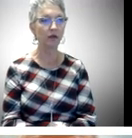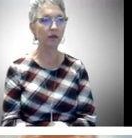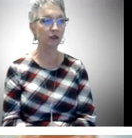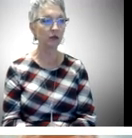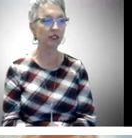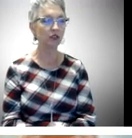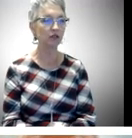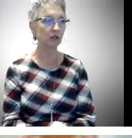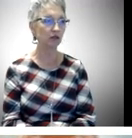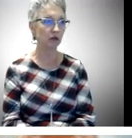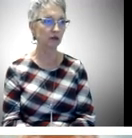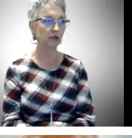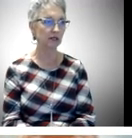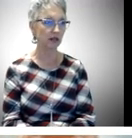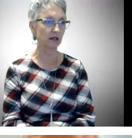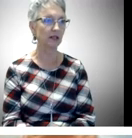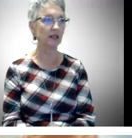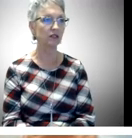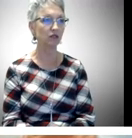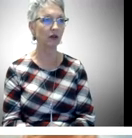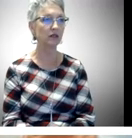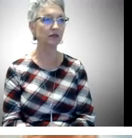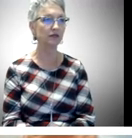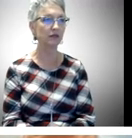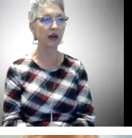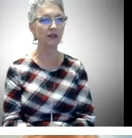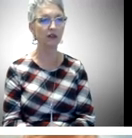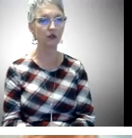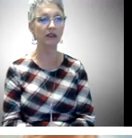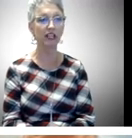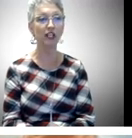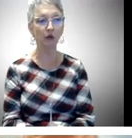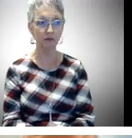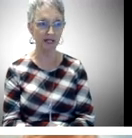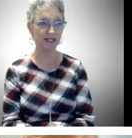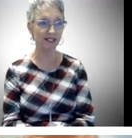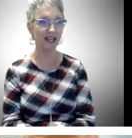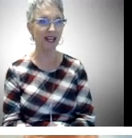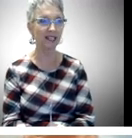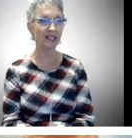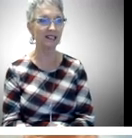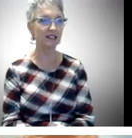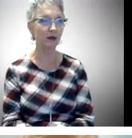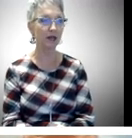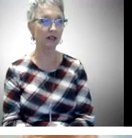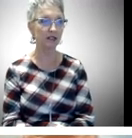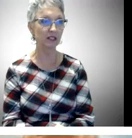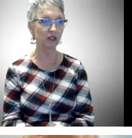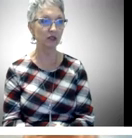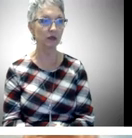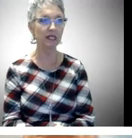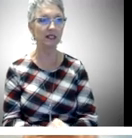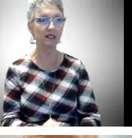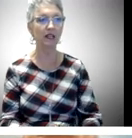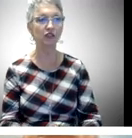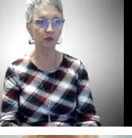agreement with my 22-year-old son. He has struggled for 5 years with elopement, and he does not make good